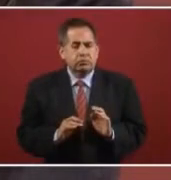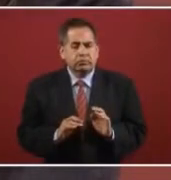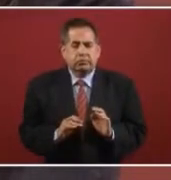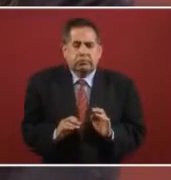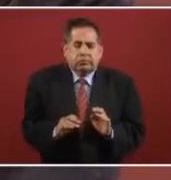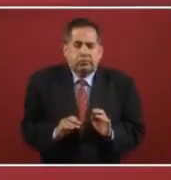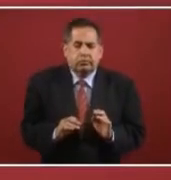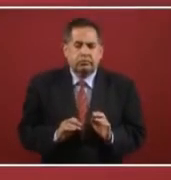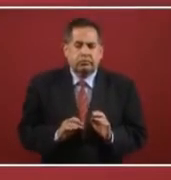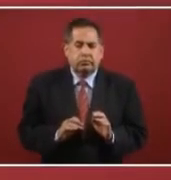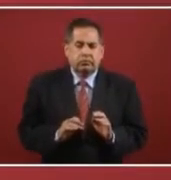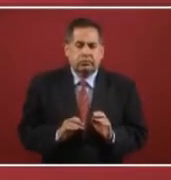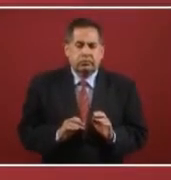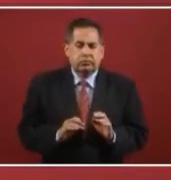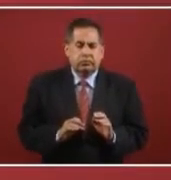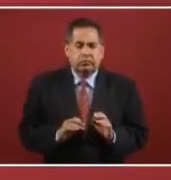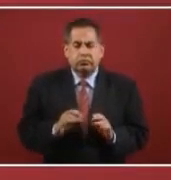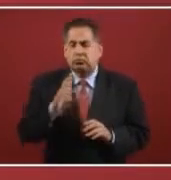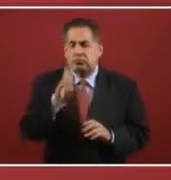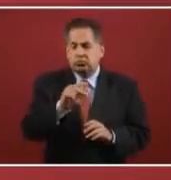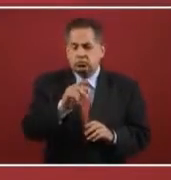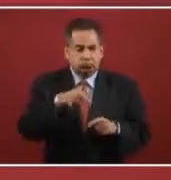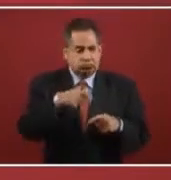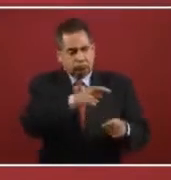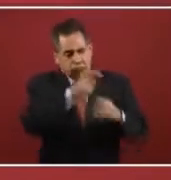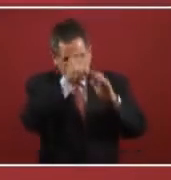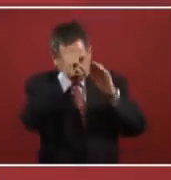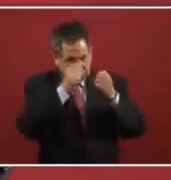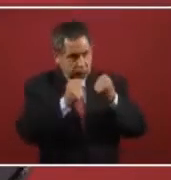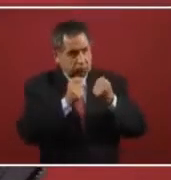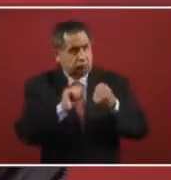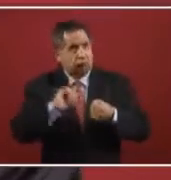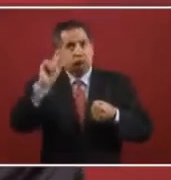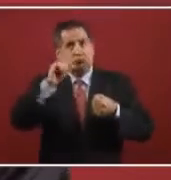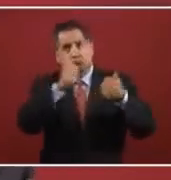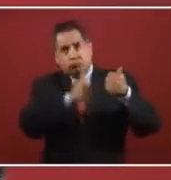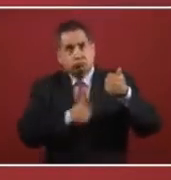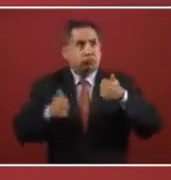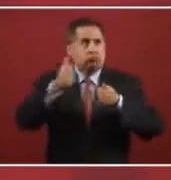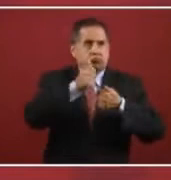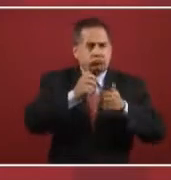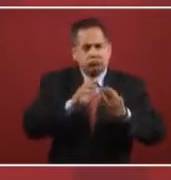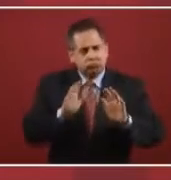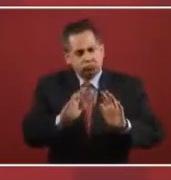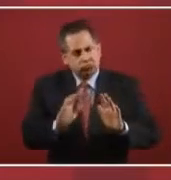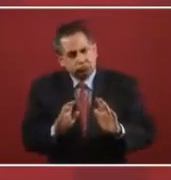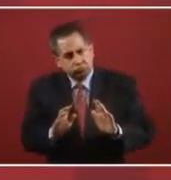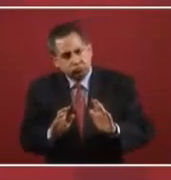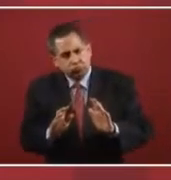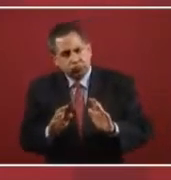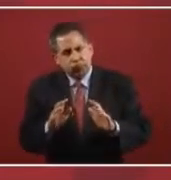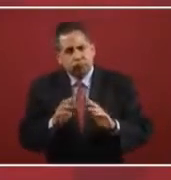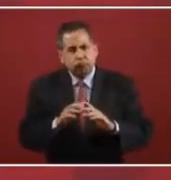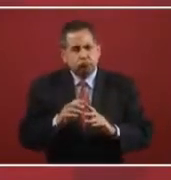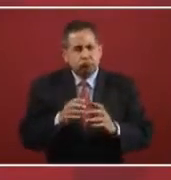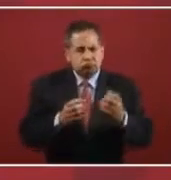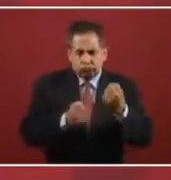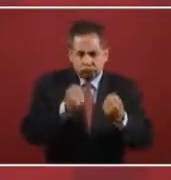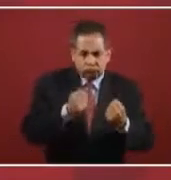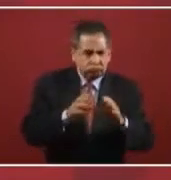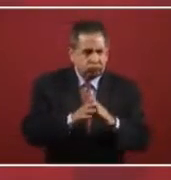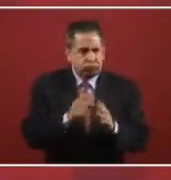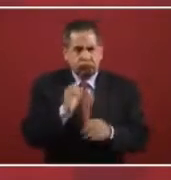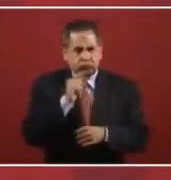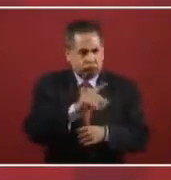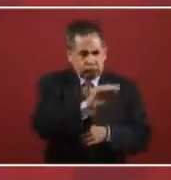este, como choferes de funcionarios. Not as drivers of businessmen,